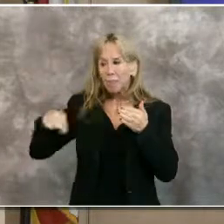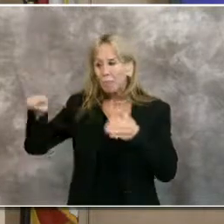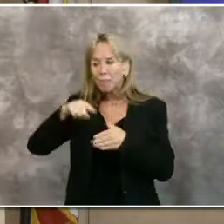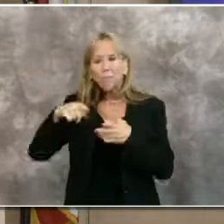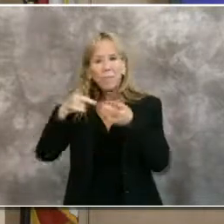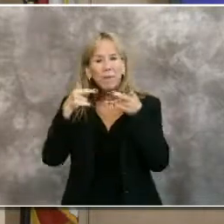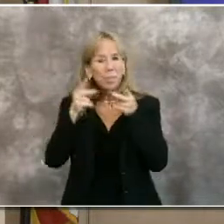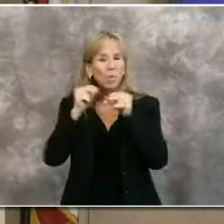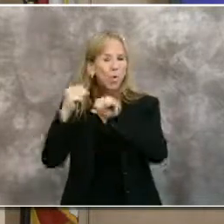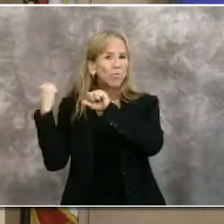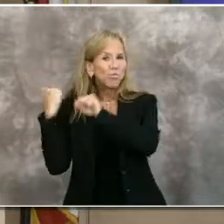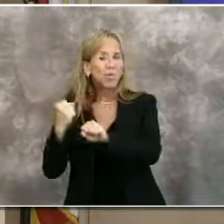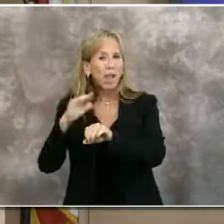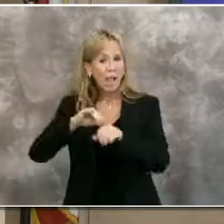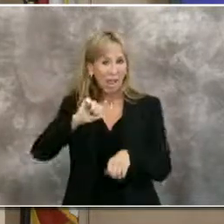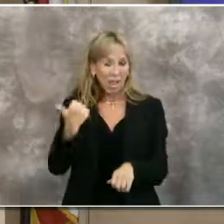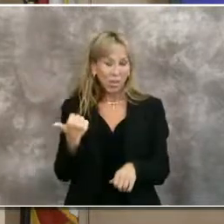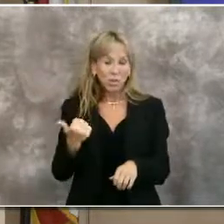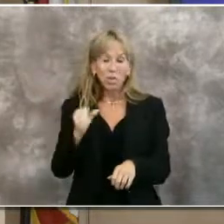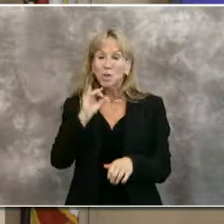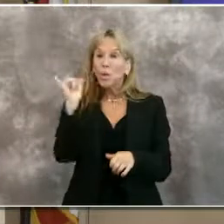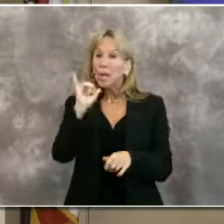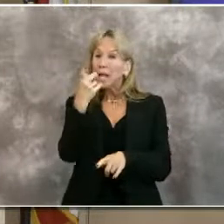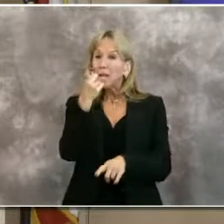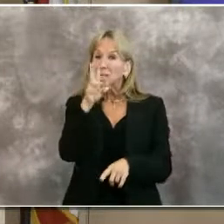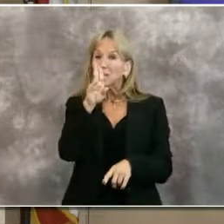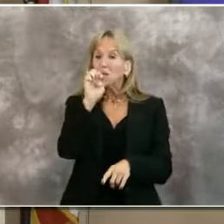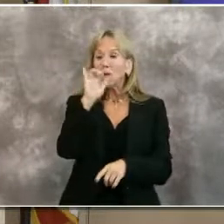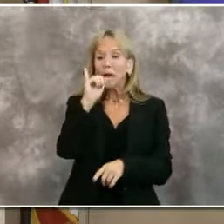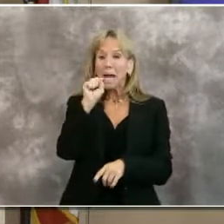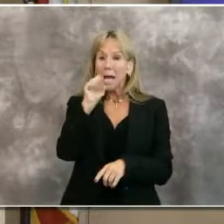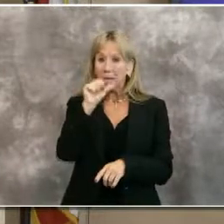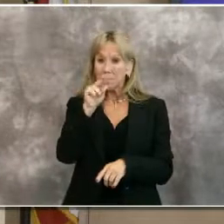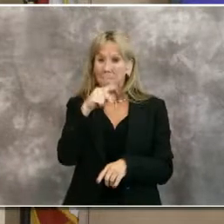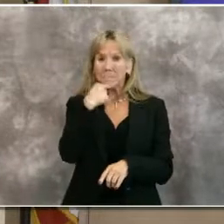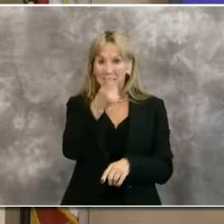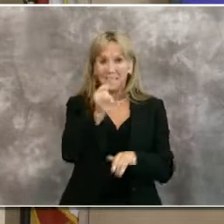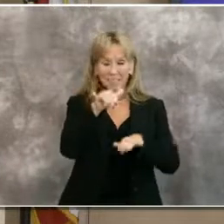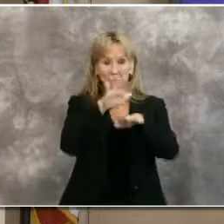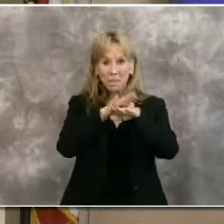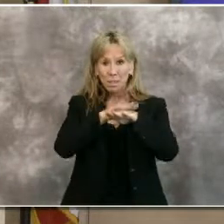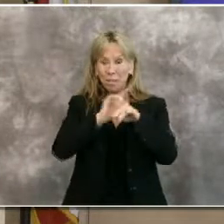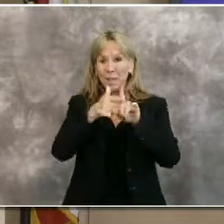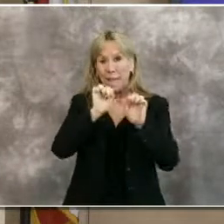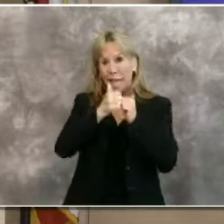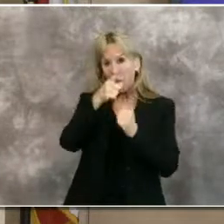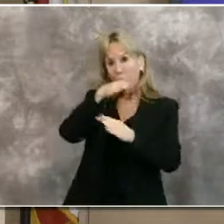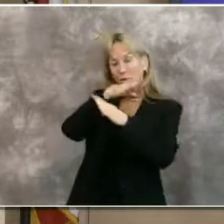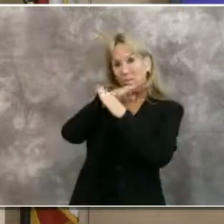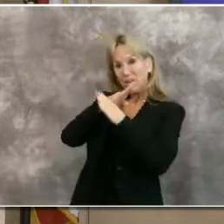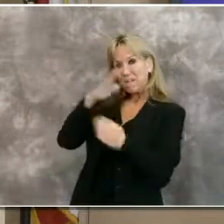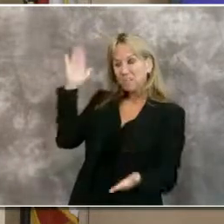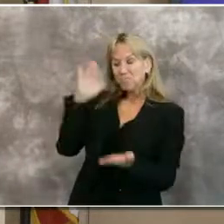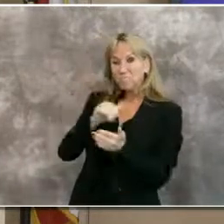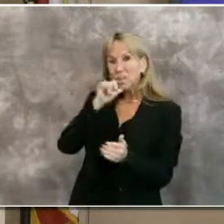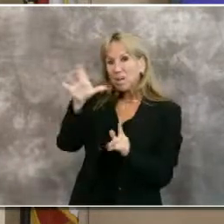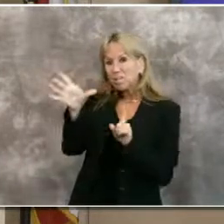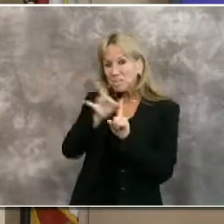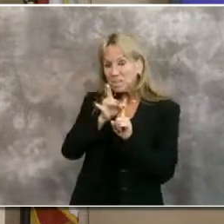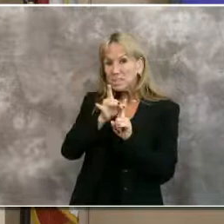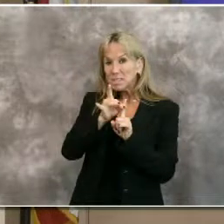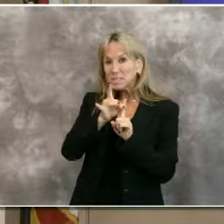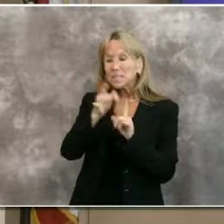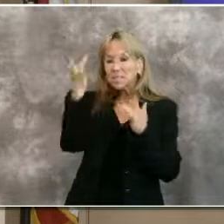is exactly the cautions that Dr. Iseman gave about what you can do to prevent the transmission of this disease within the community.